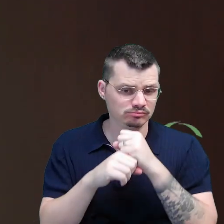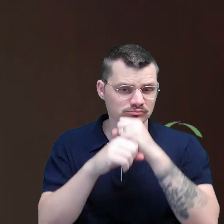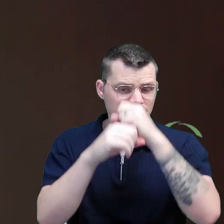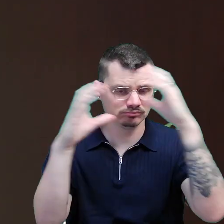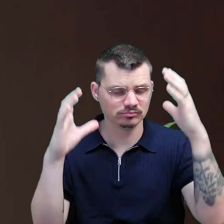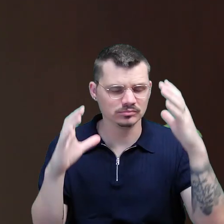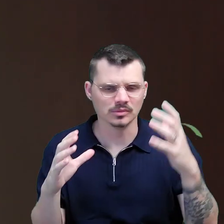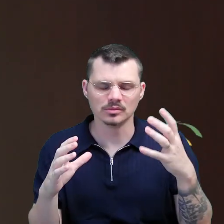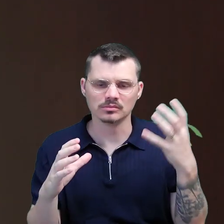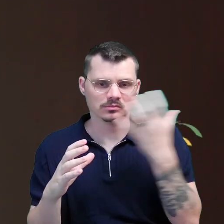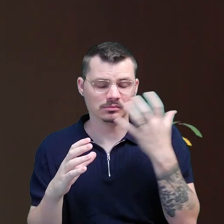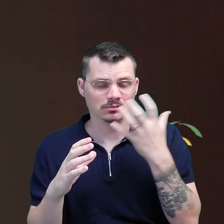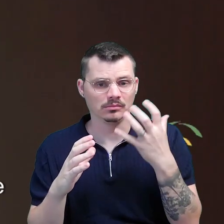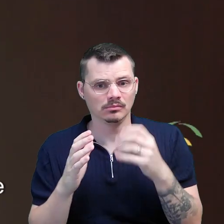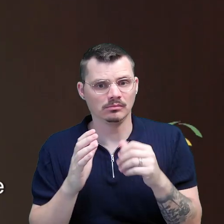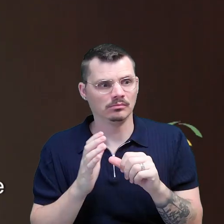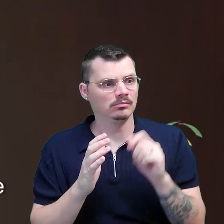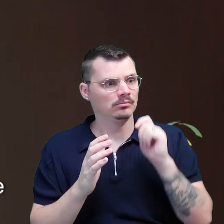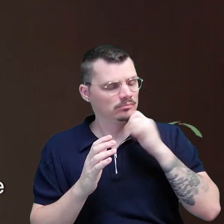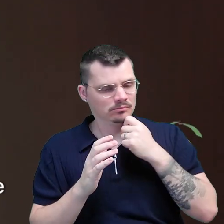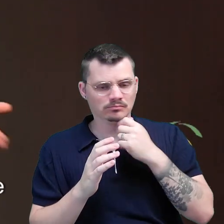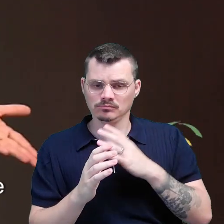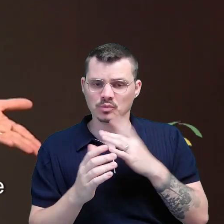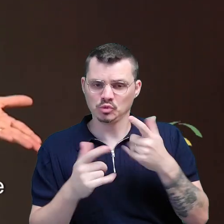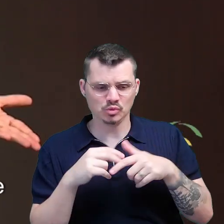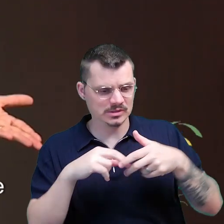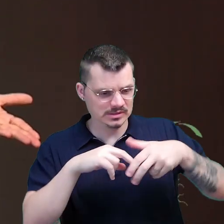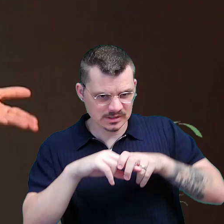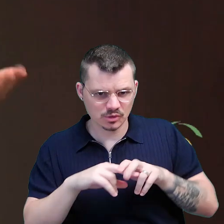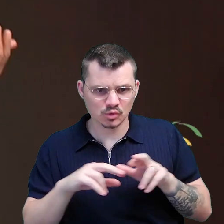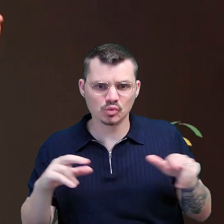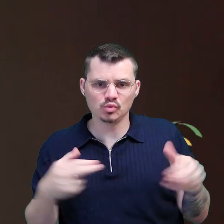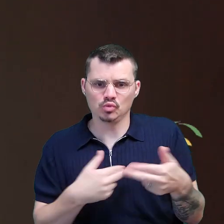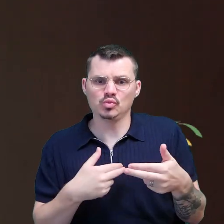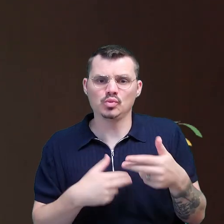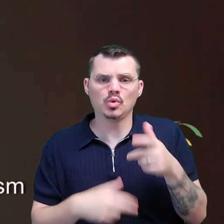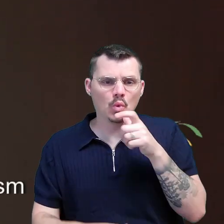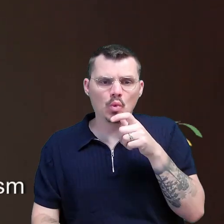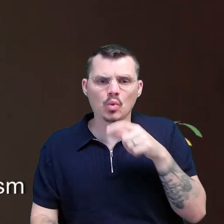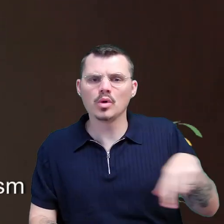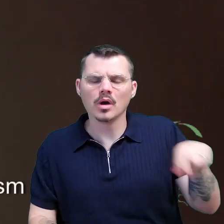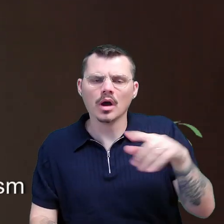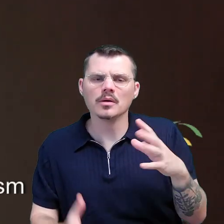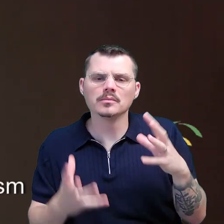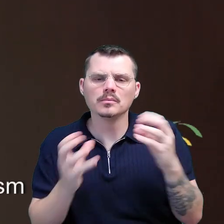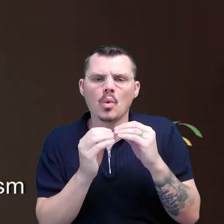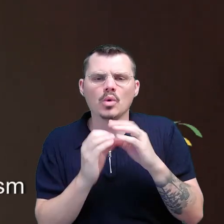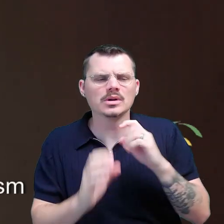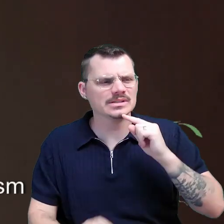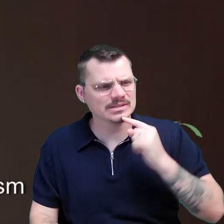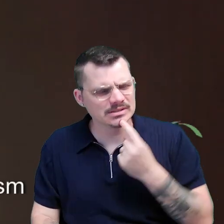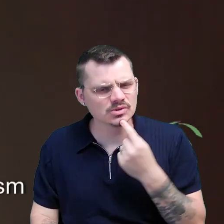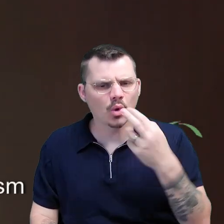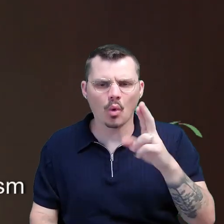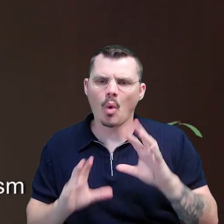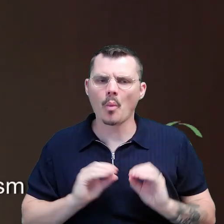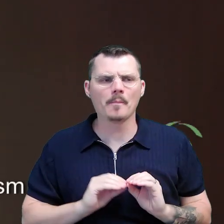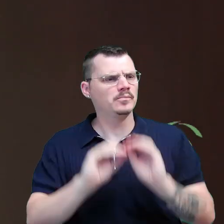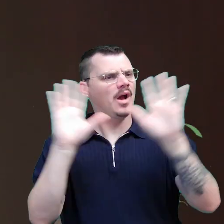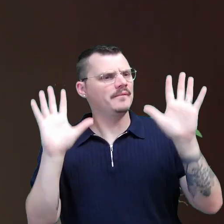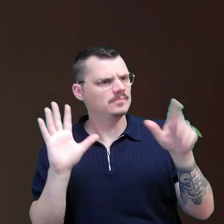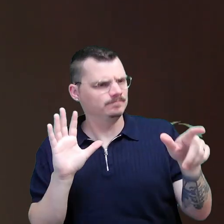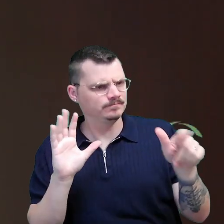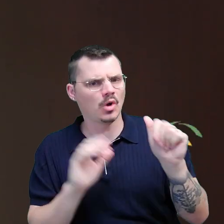an extraordinary thing to sit in the room with a group of people with the more severe, more obvious forms of